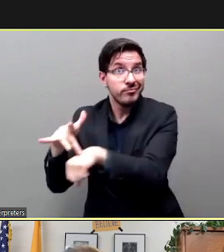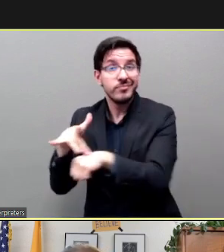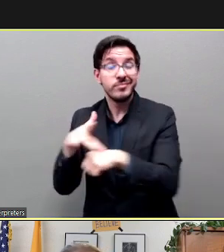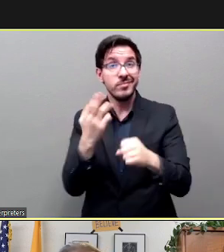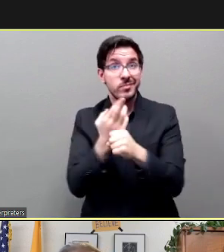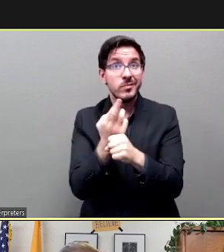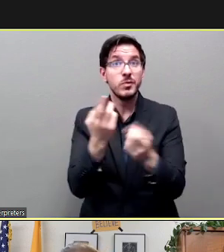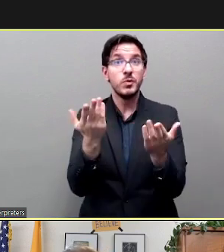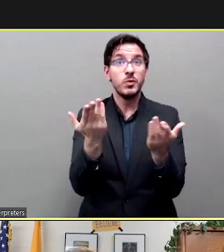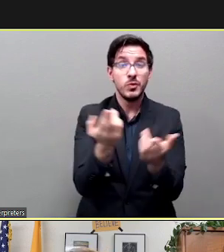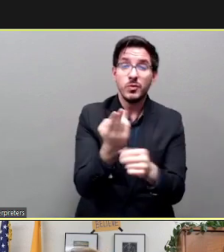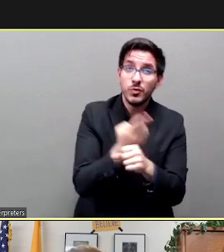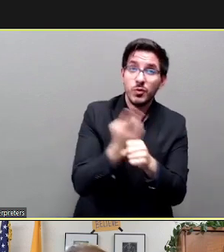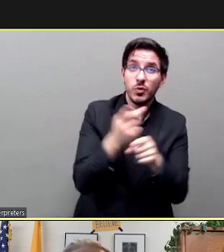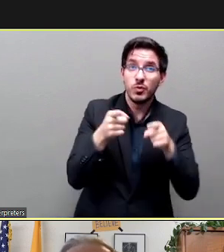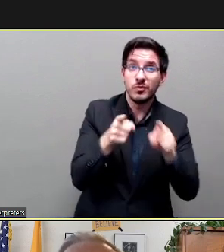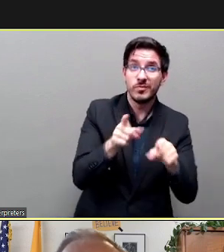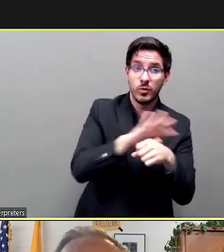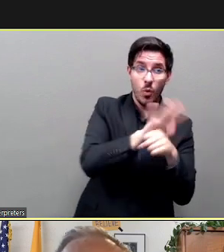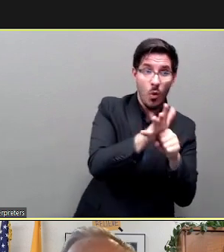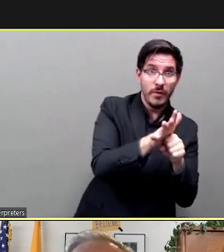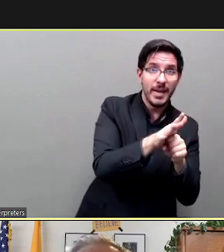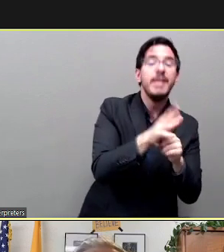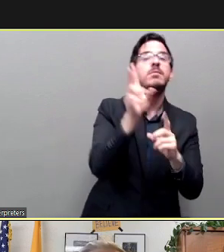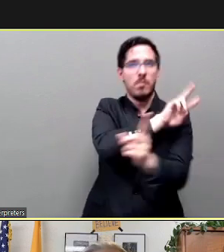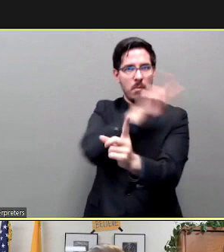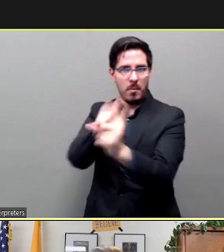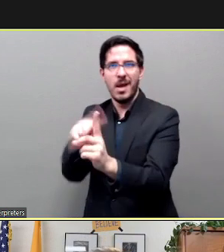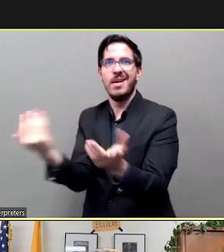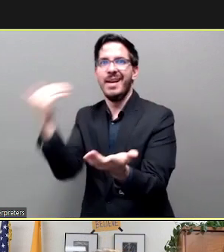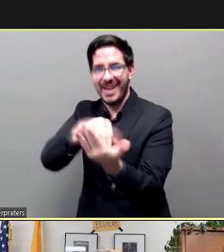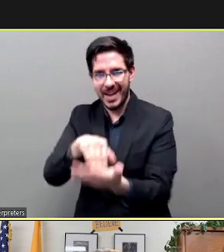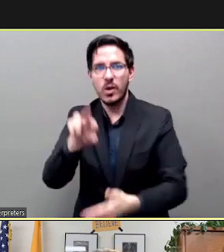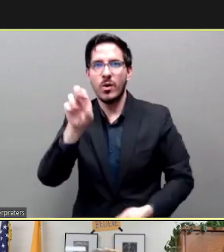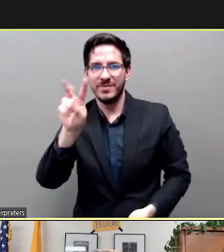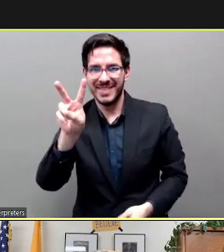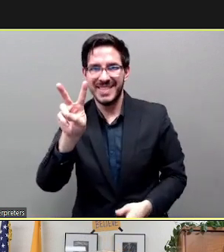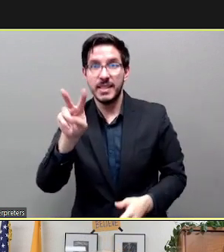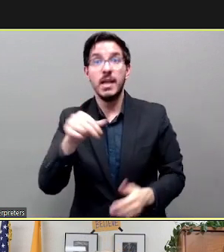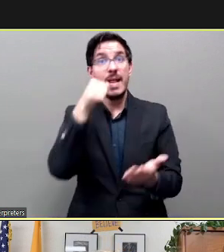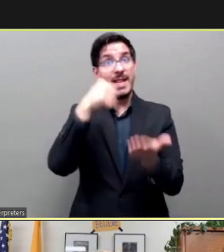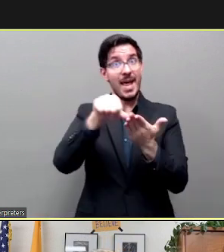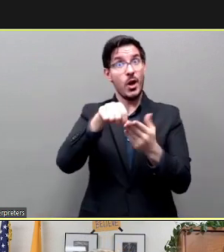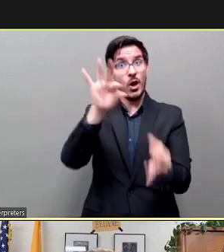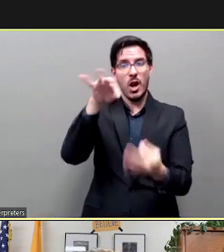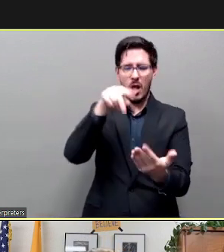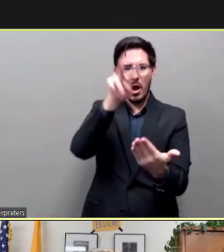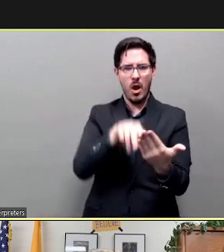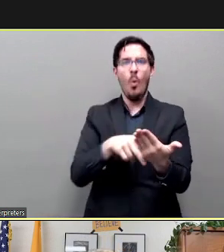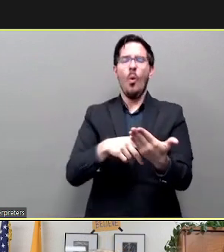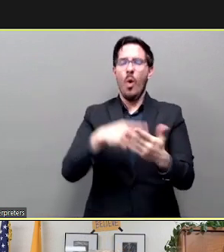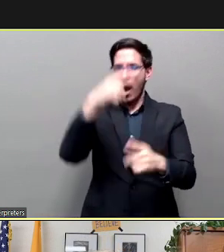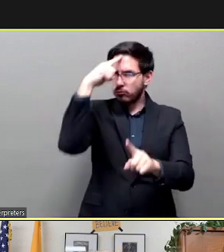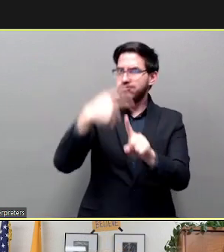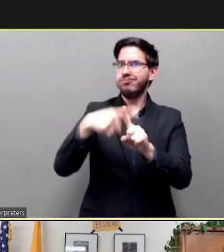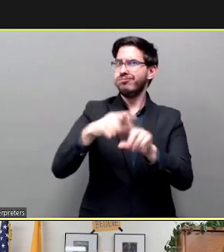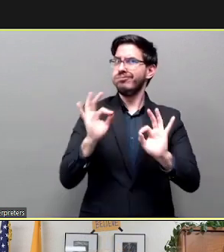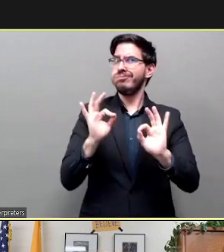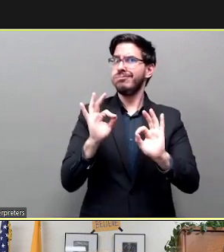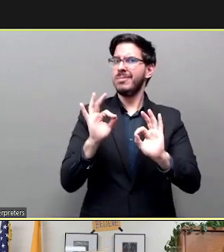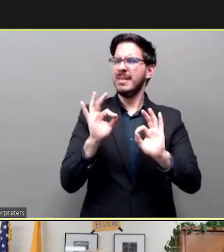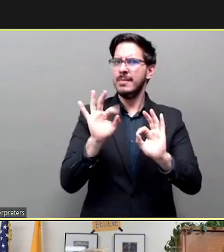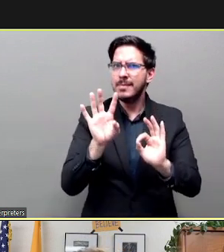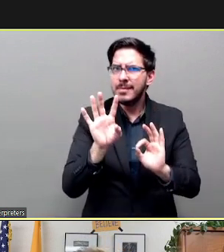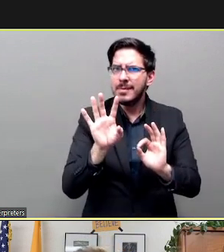COVID for RSV. So when I first read the letter, I thought I was very optimistic, but reading it more carefully,